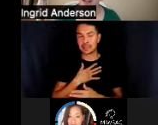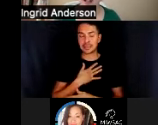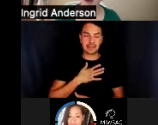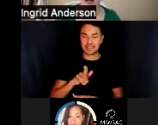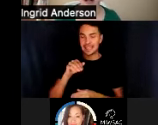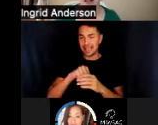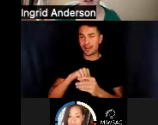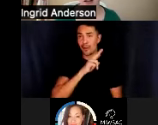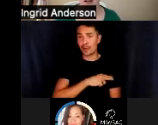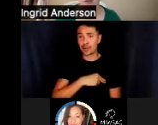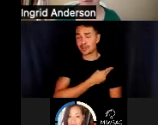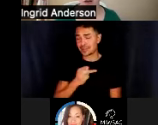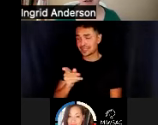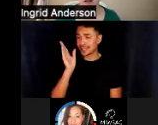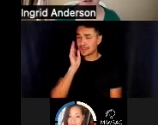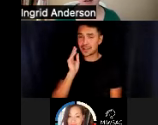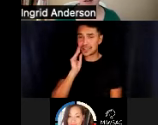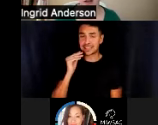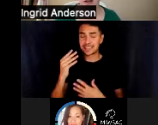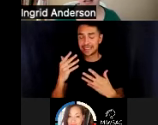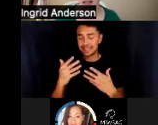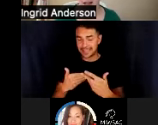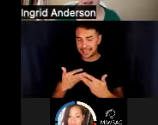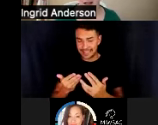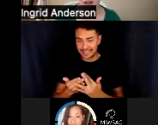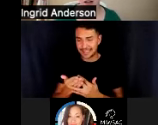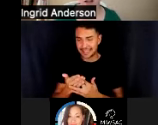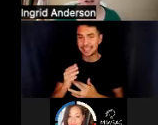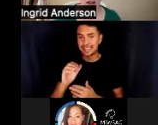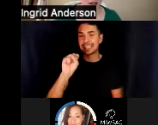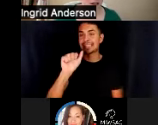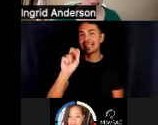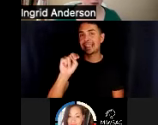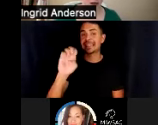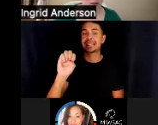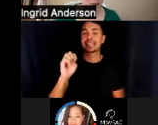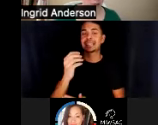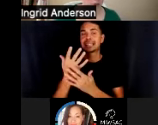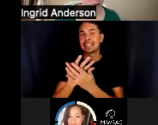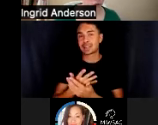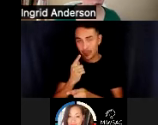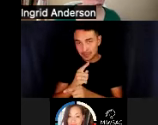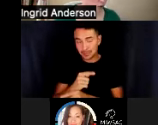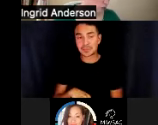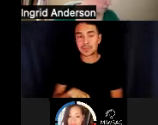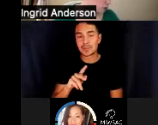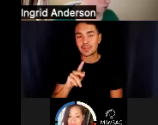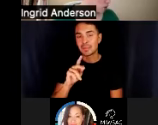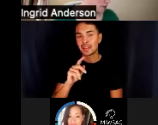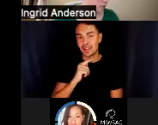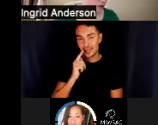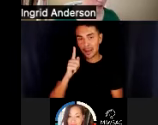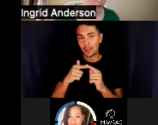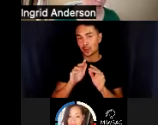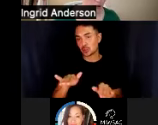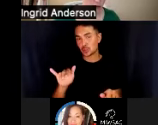hospital experiencing a SANE kit. And here we are thinking about the children too. So